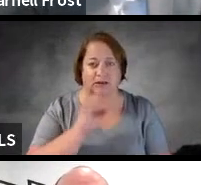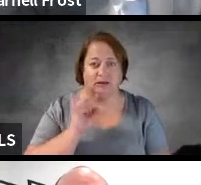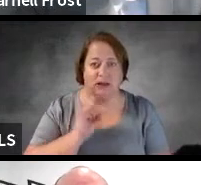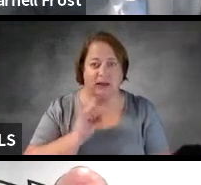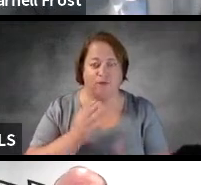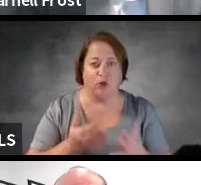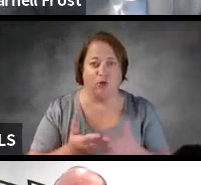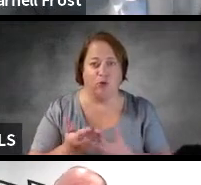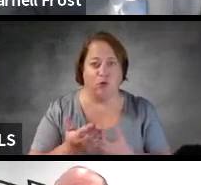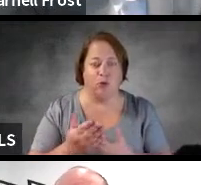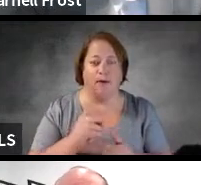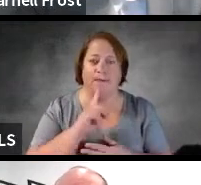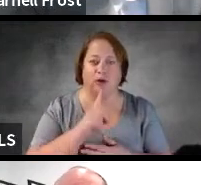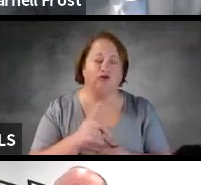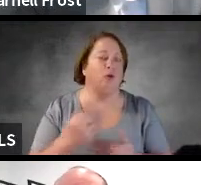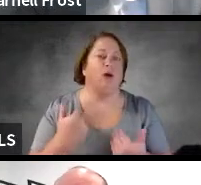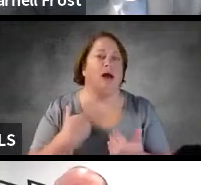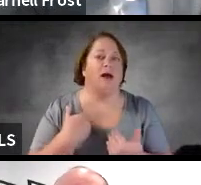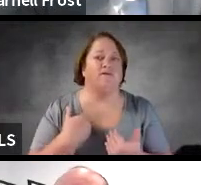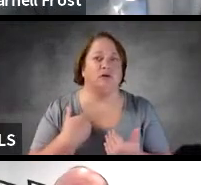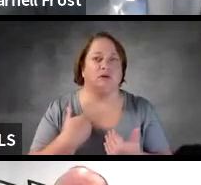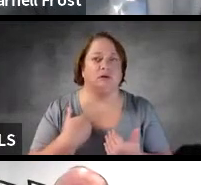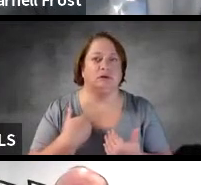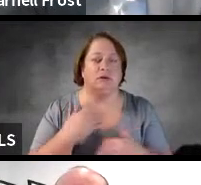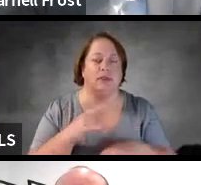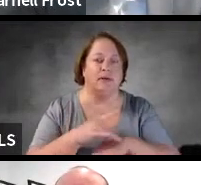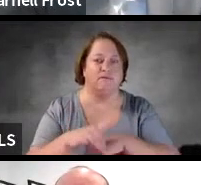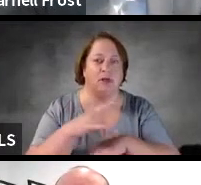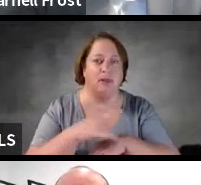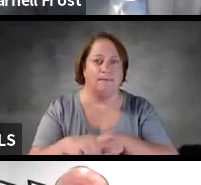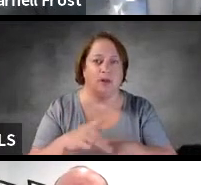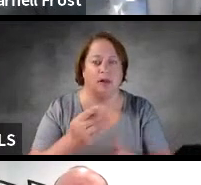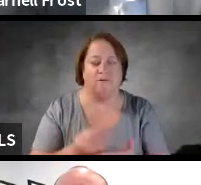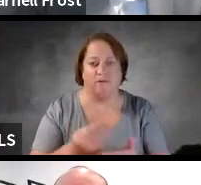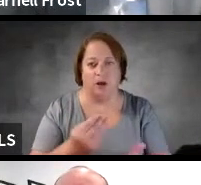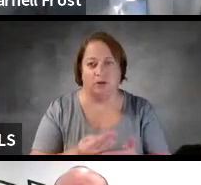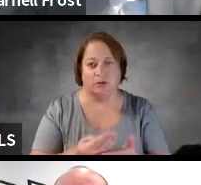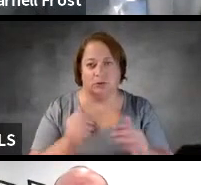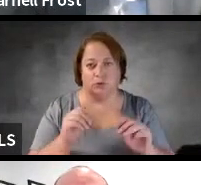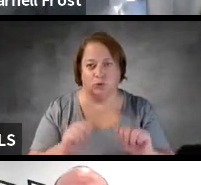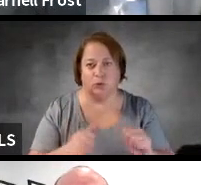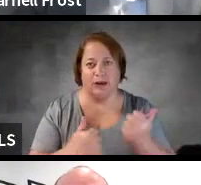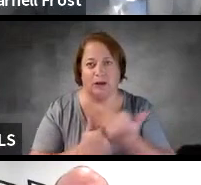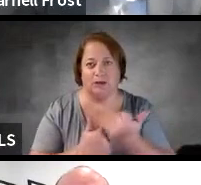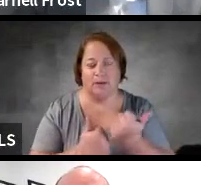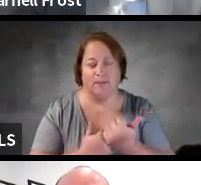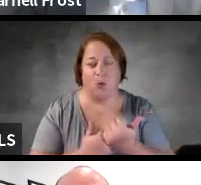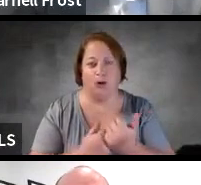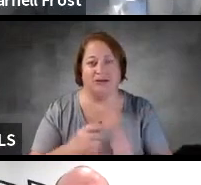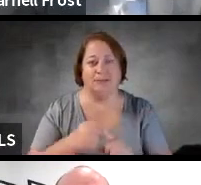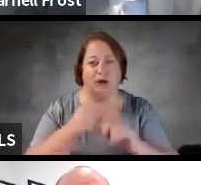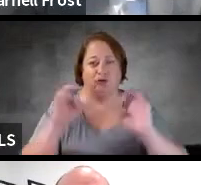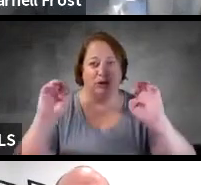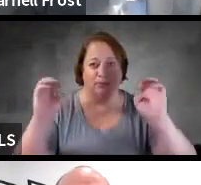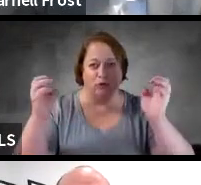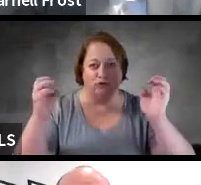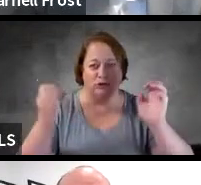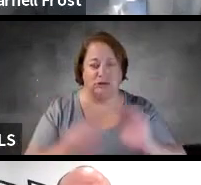the making sure that we have the available funds to be able to support, especially in